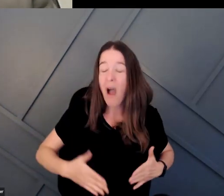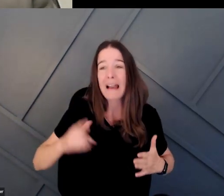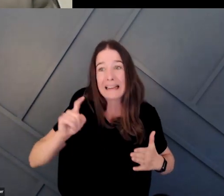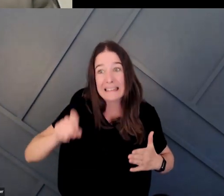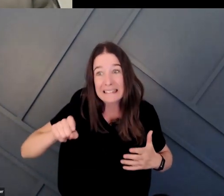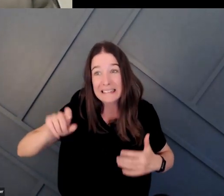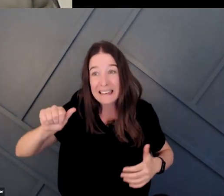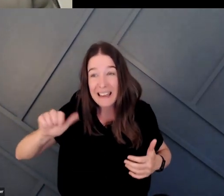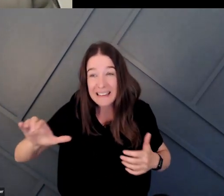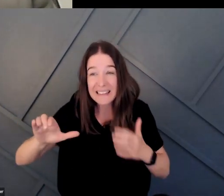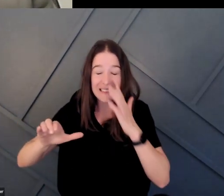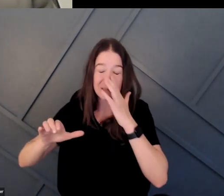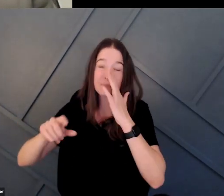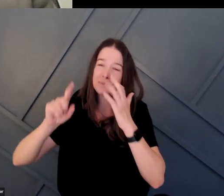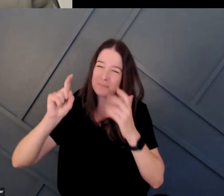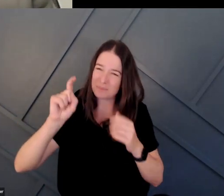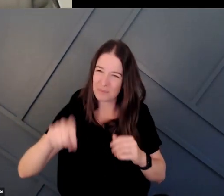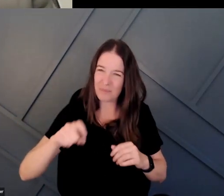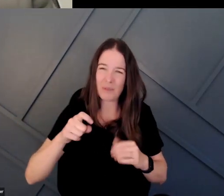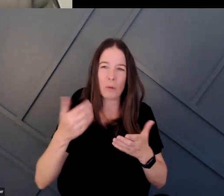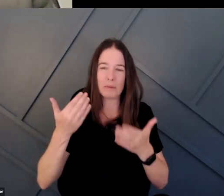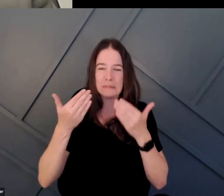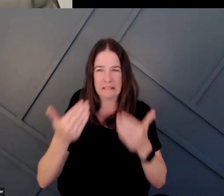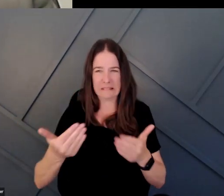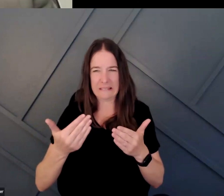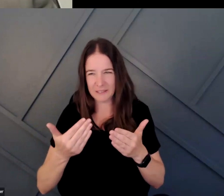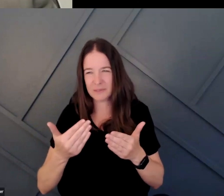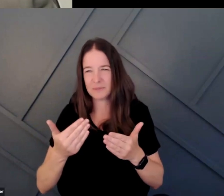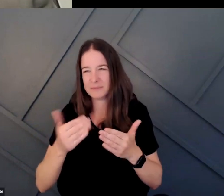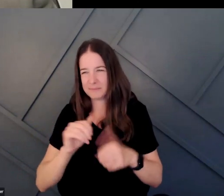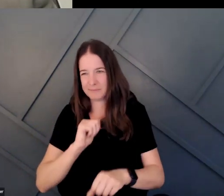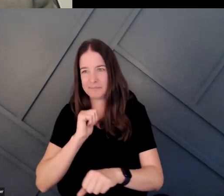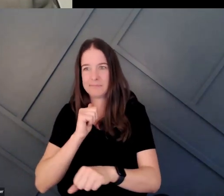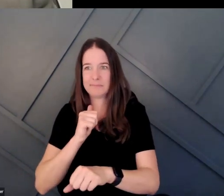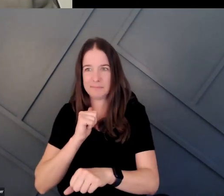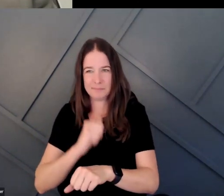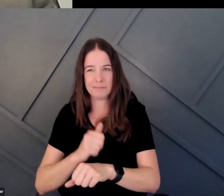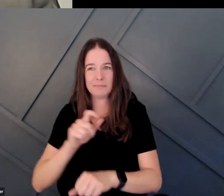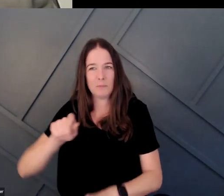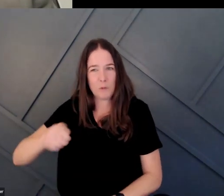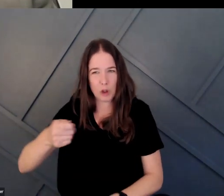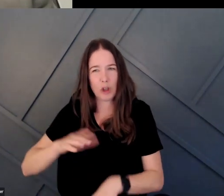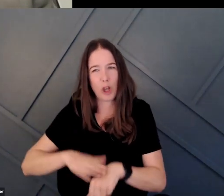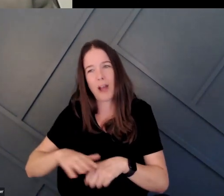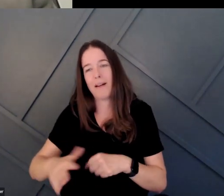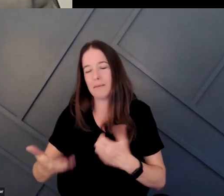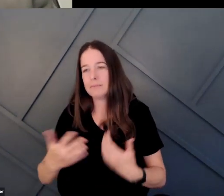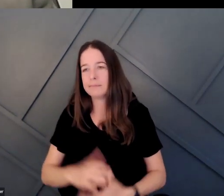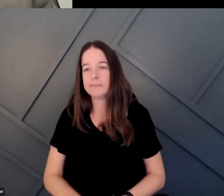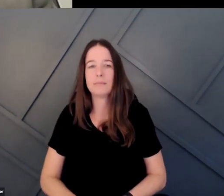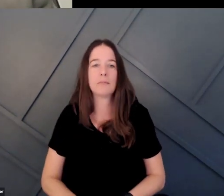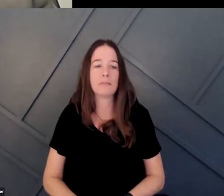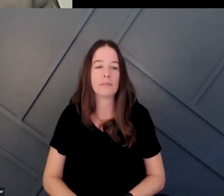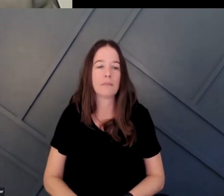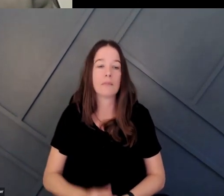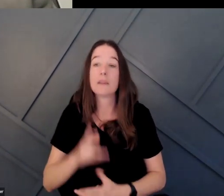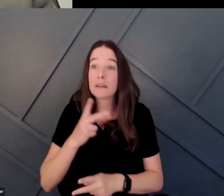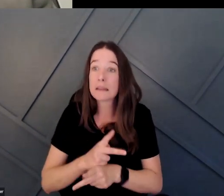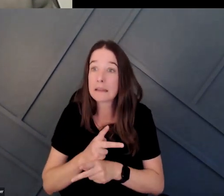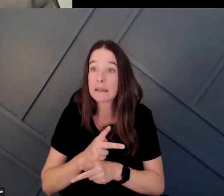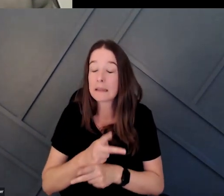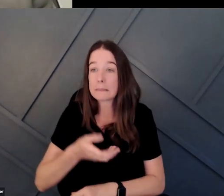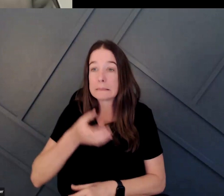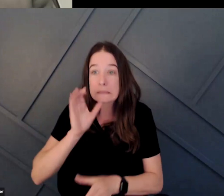to implement these preventative measures. Stay hydrated. Maggie, you stated well, those with substance